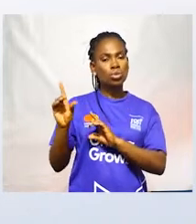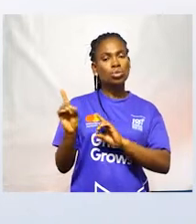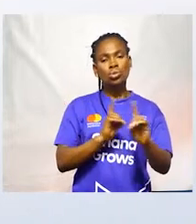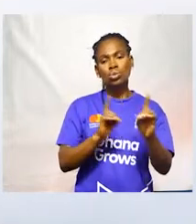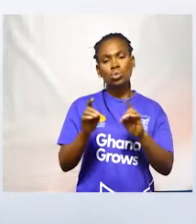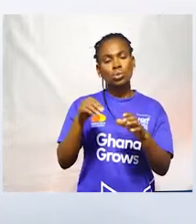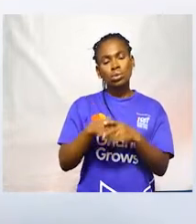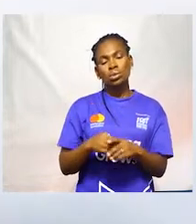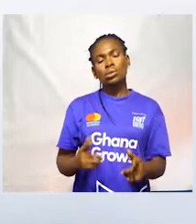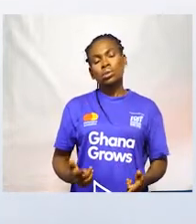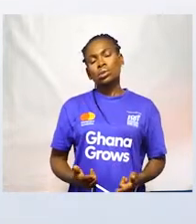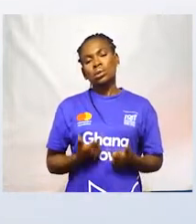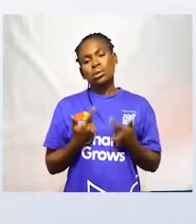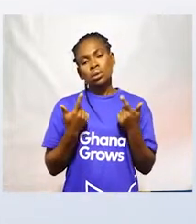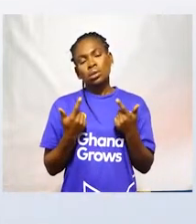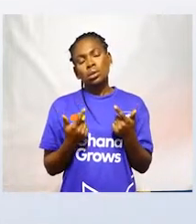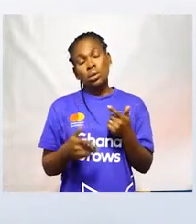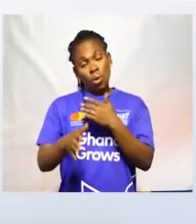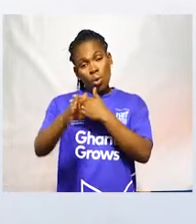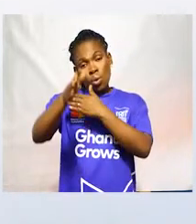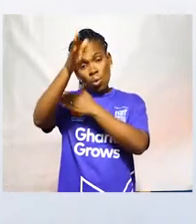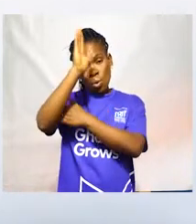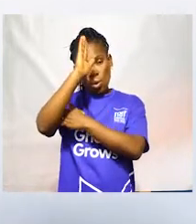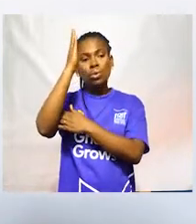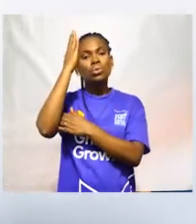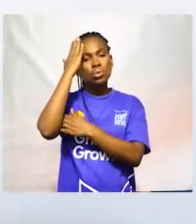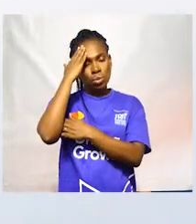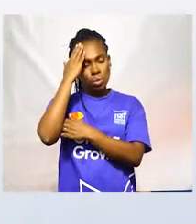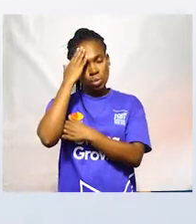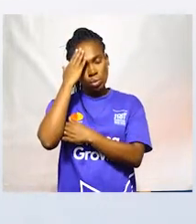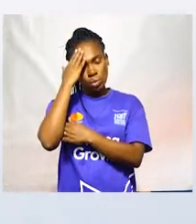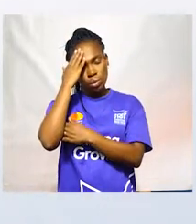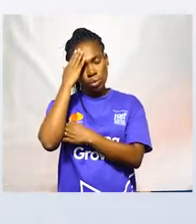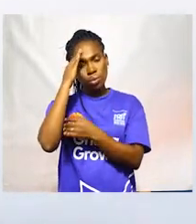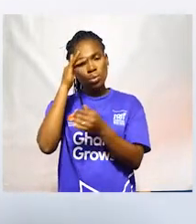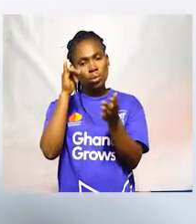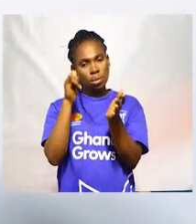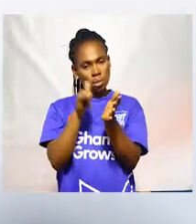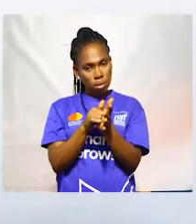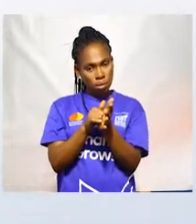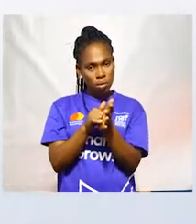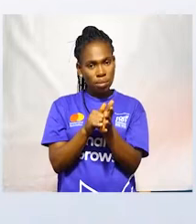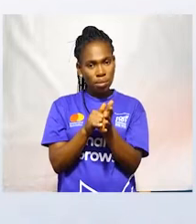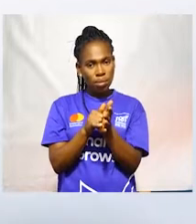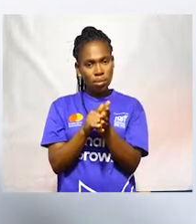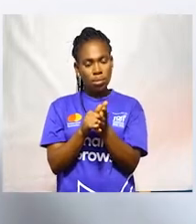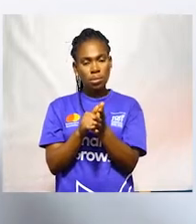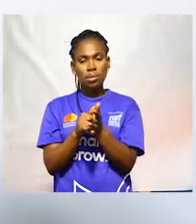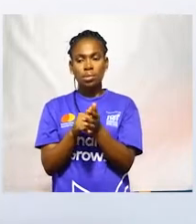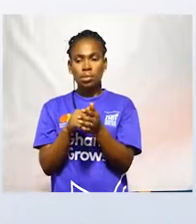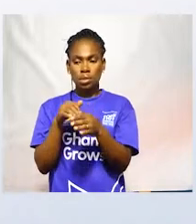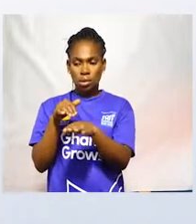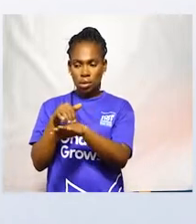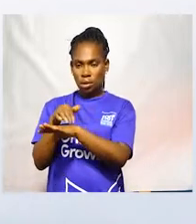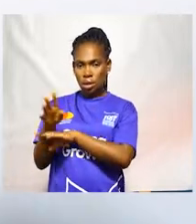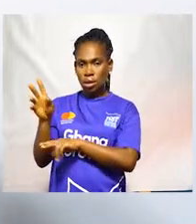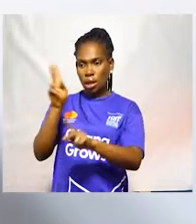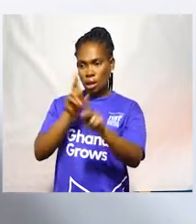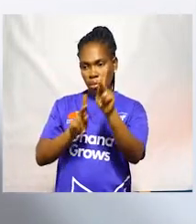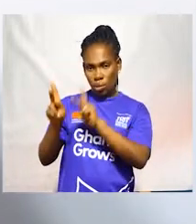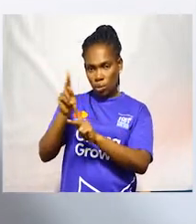my life. So God, no doubt, Samez, Bernard,